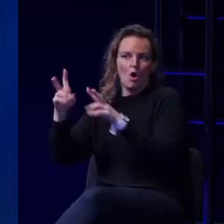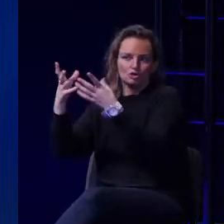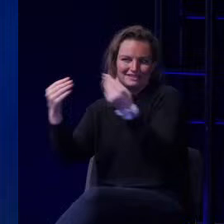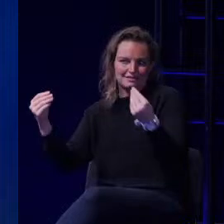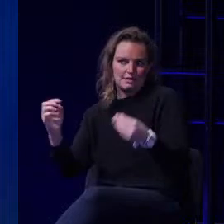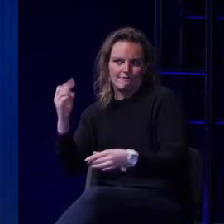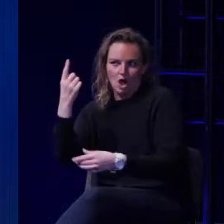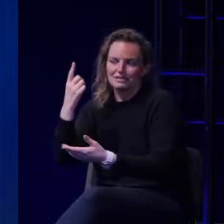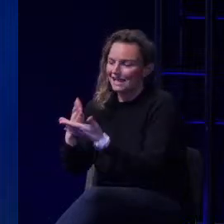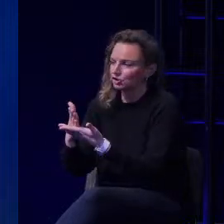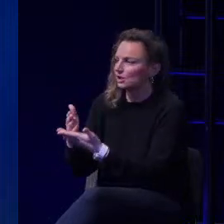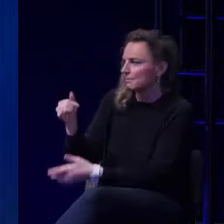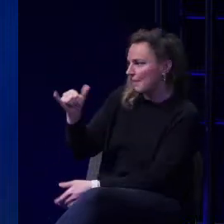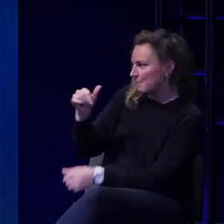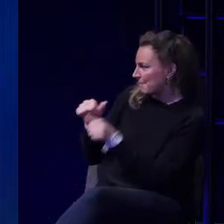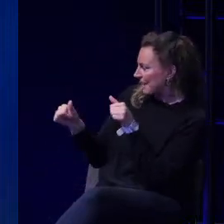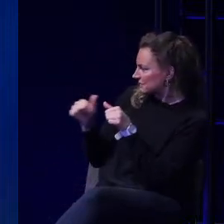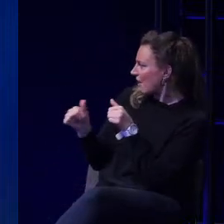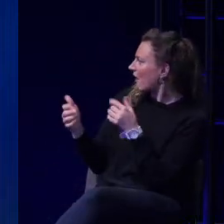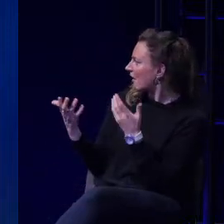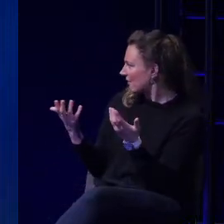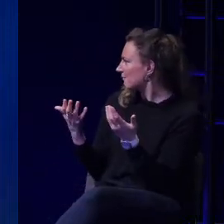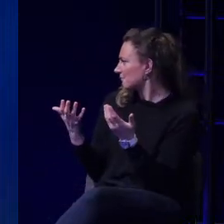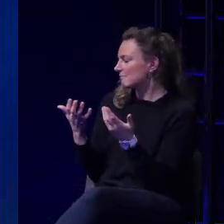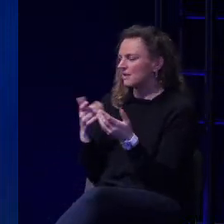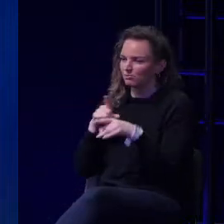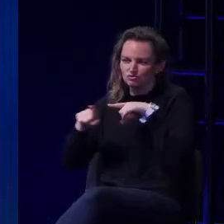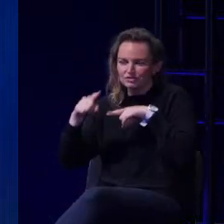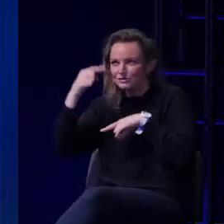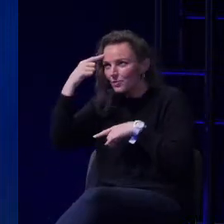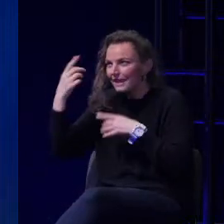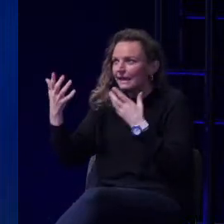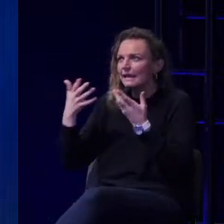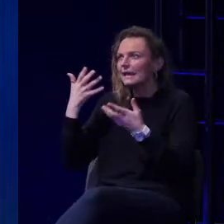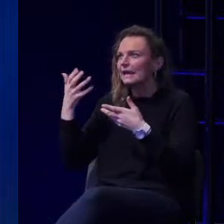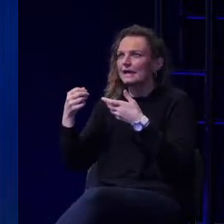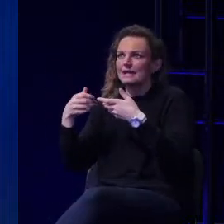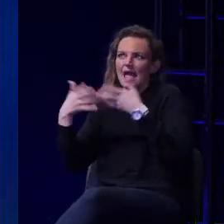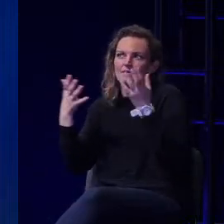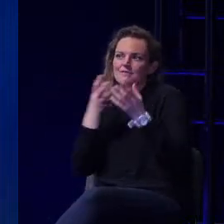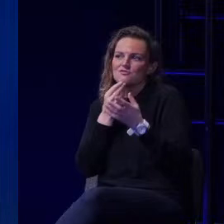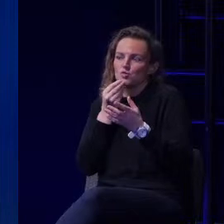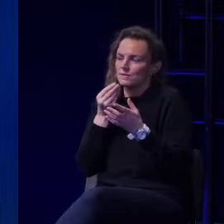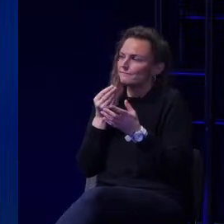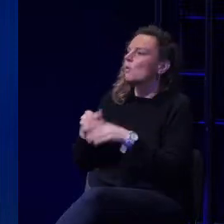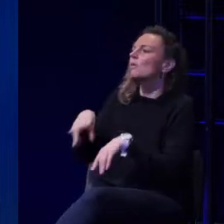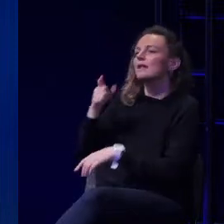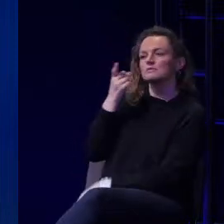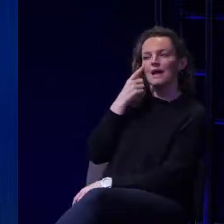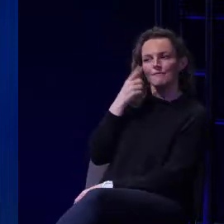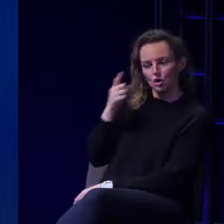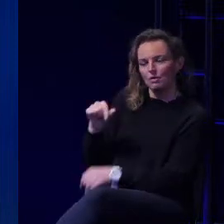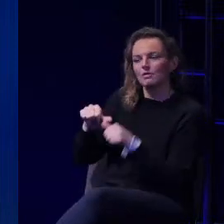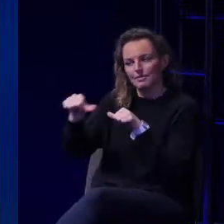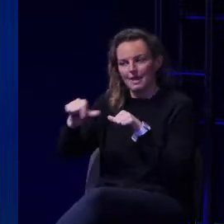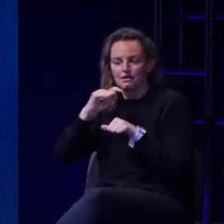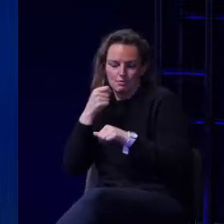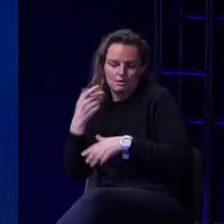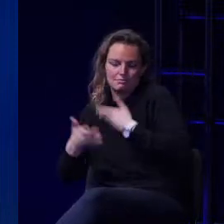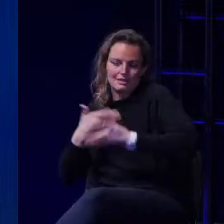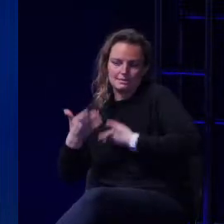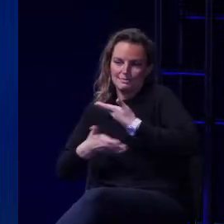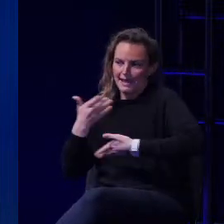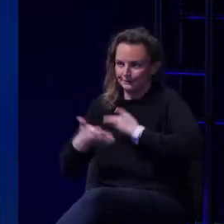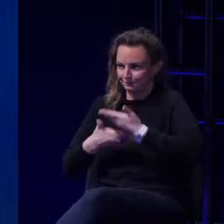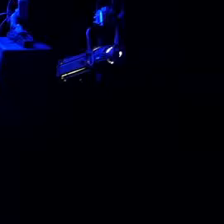I can, it might be better. But anyway, I'm trying to think if anything's useful to tell you beforehand. Let's watch the scene, and then I can tell you the sort of.